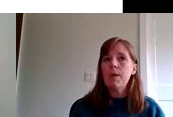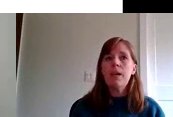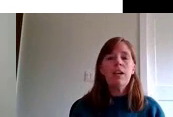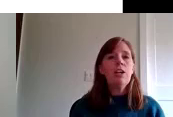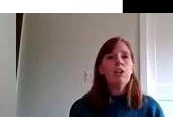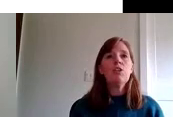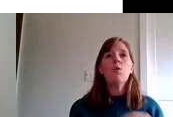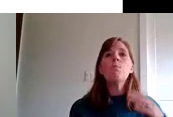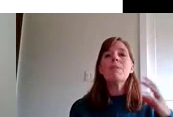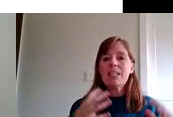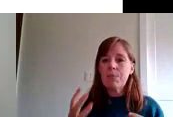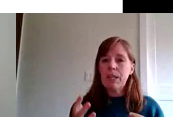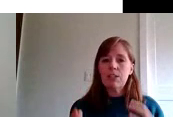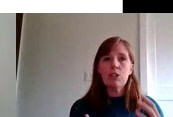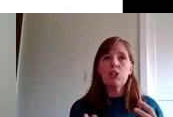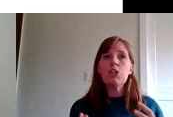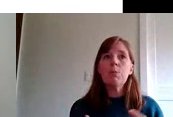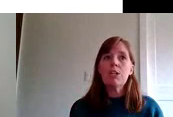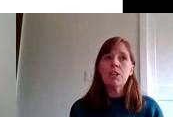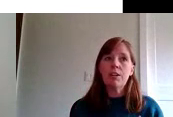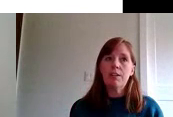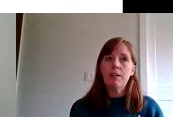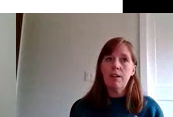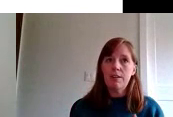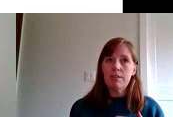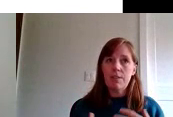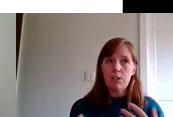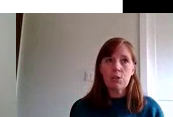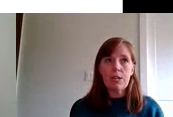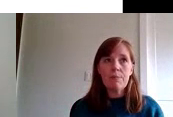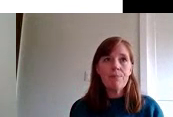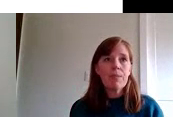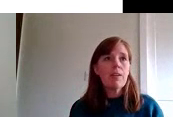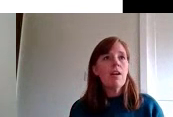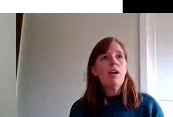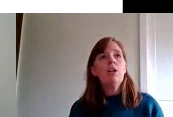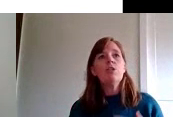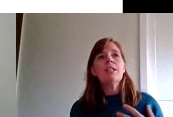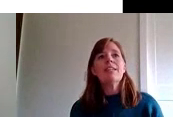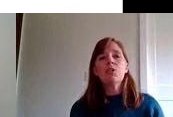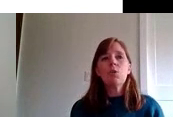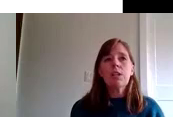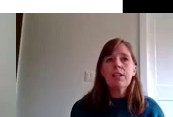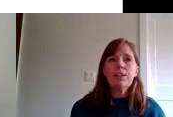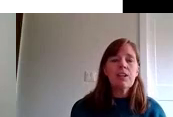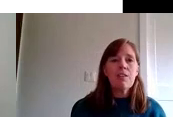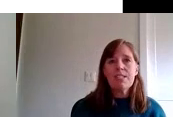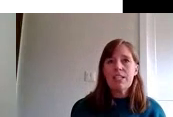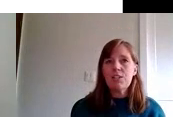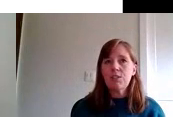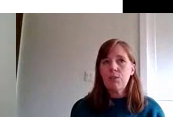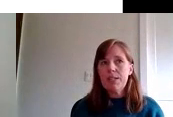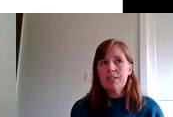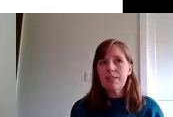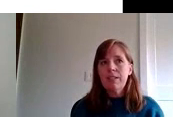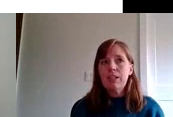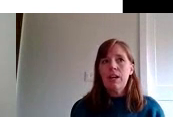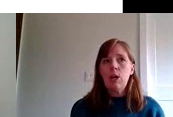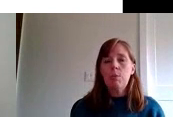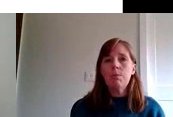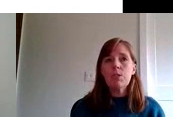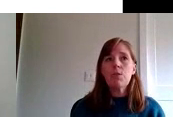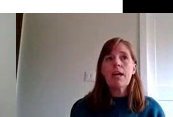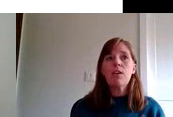that you don't miss something because there's too much on the screen. Using a natural, clear conversational